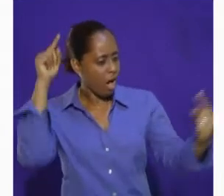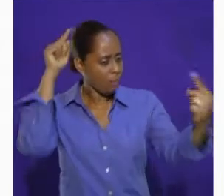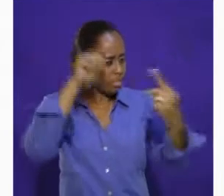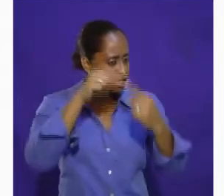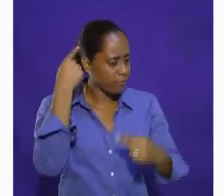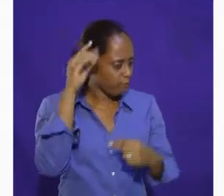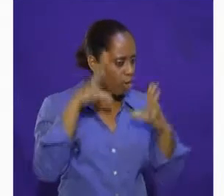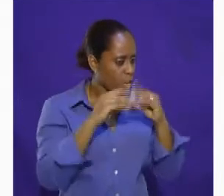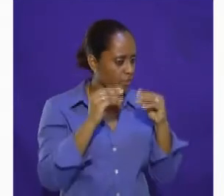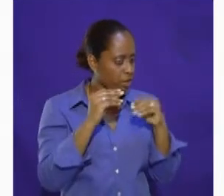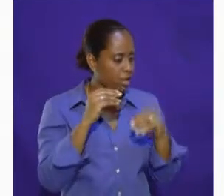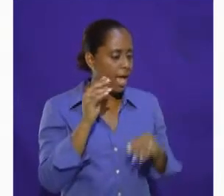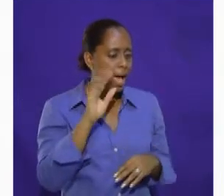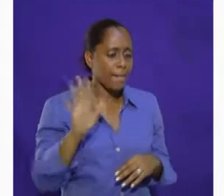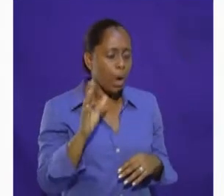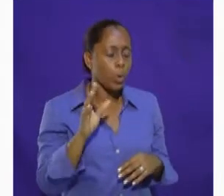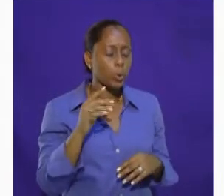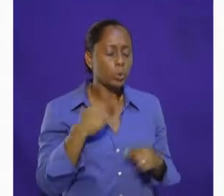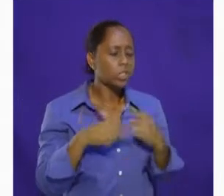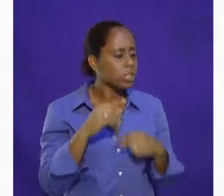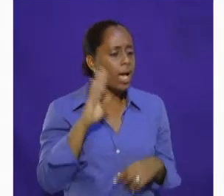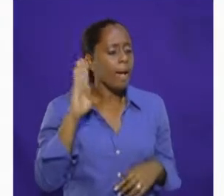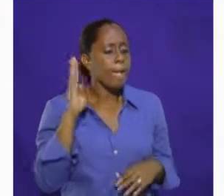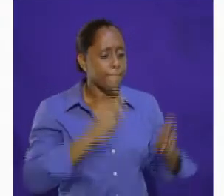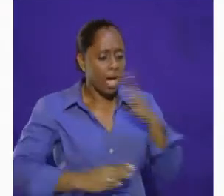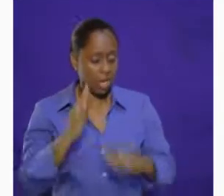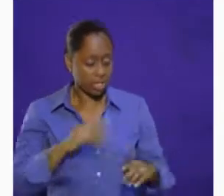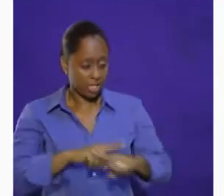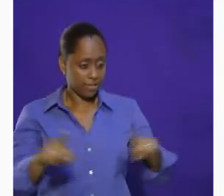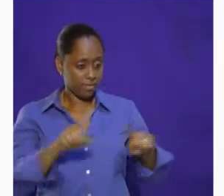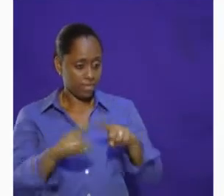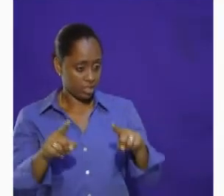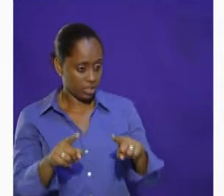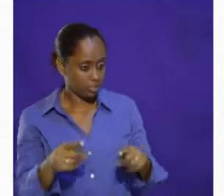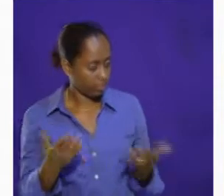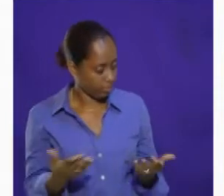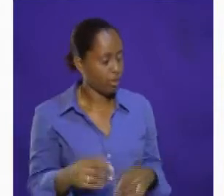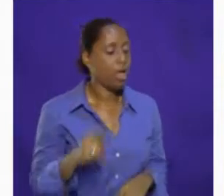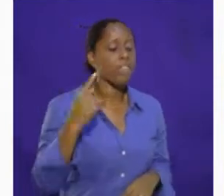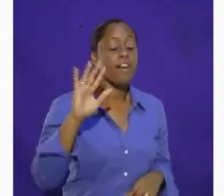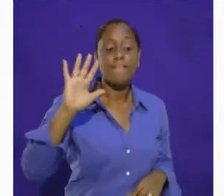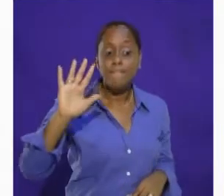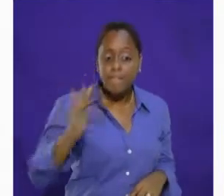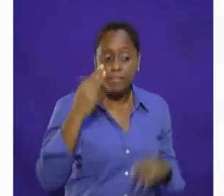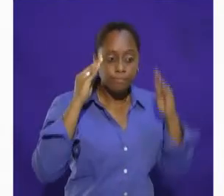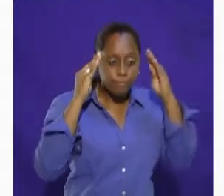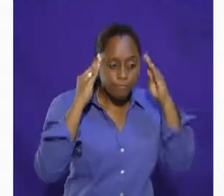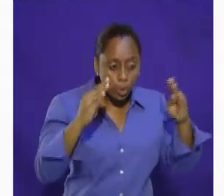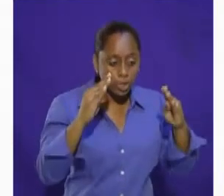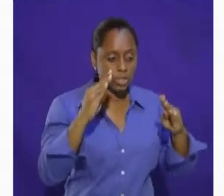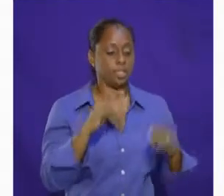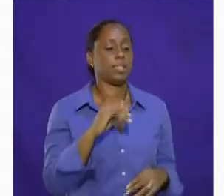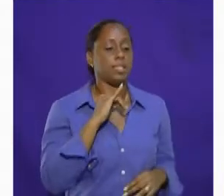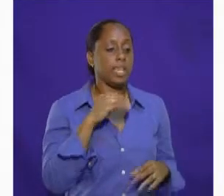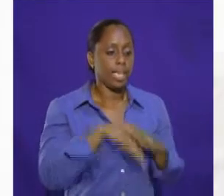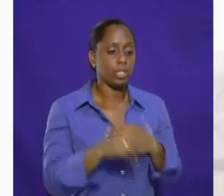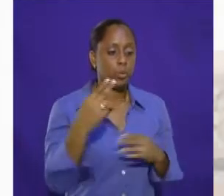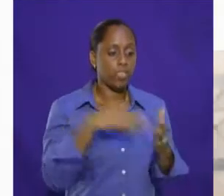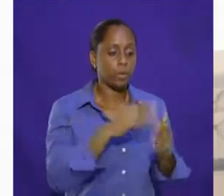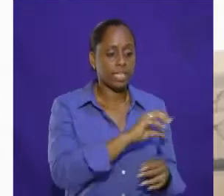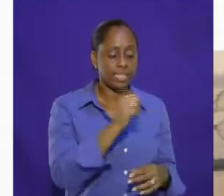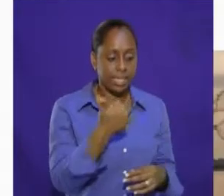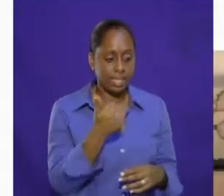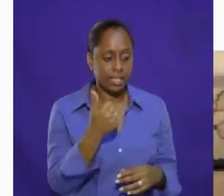on Biological Diversity being met? The fifth focal area in the 2010 framework